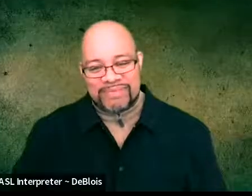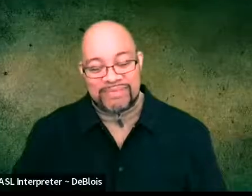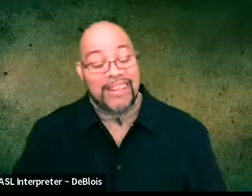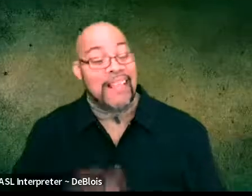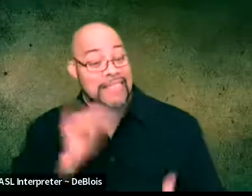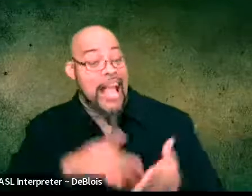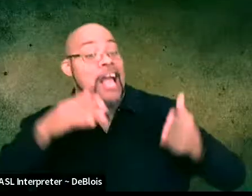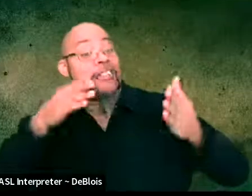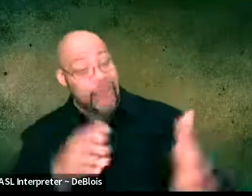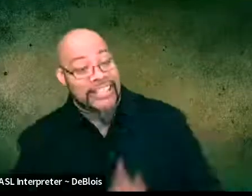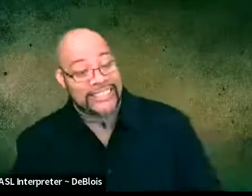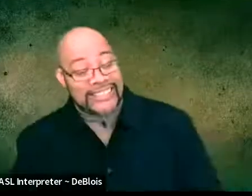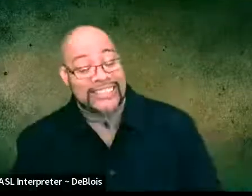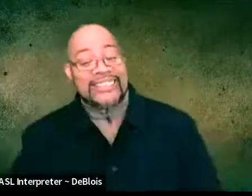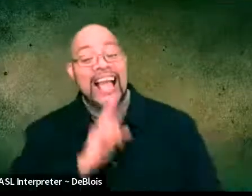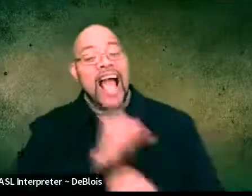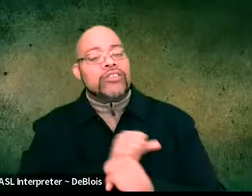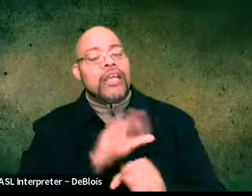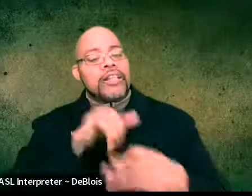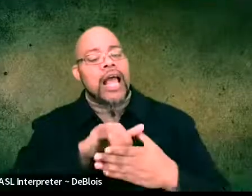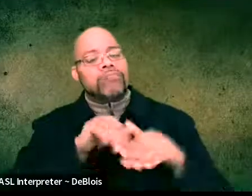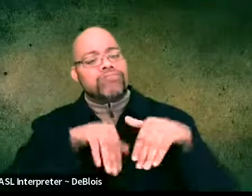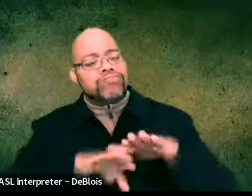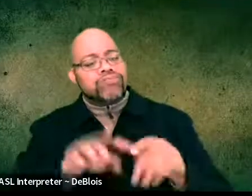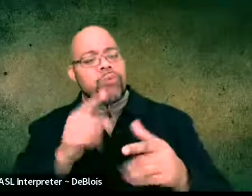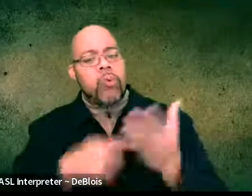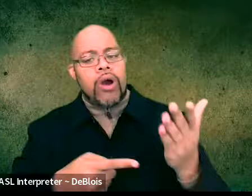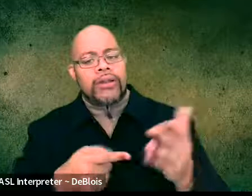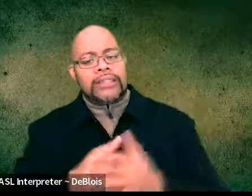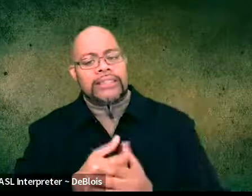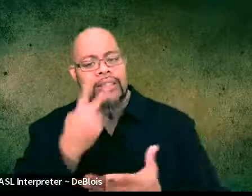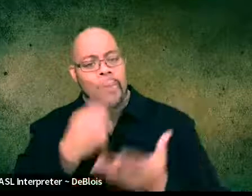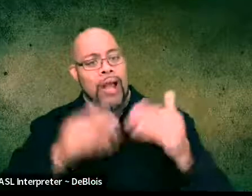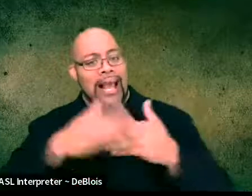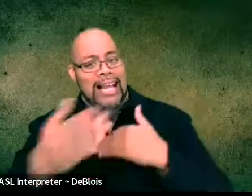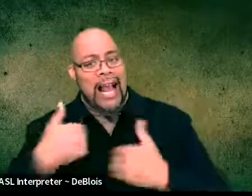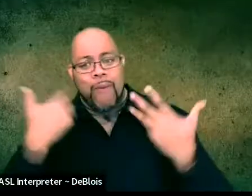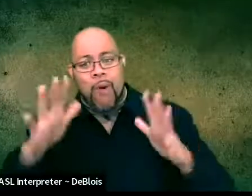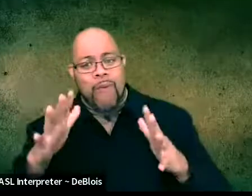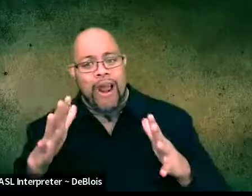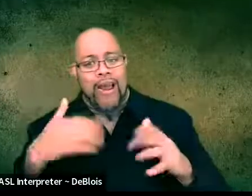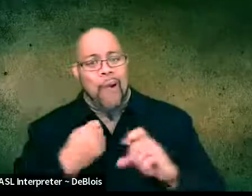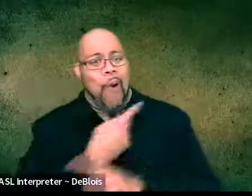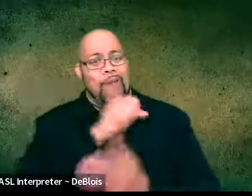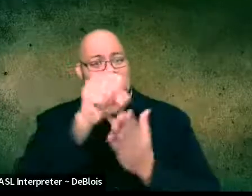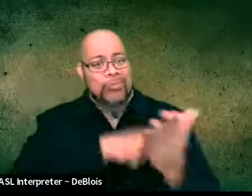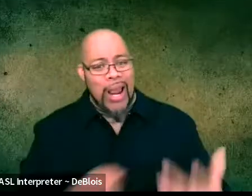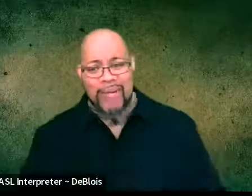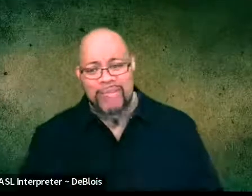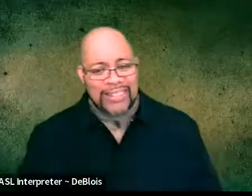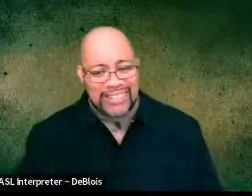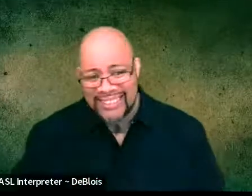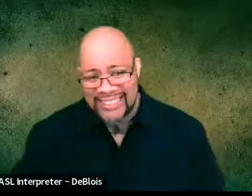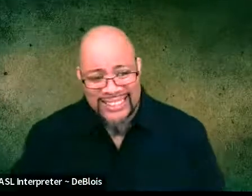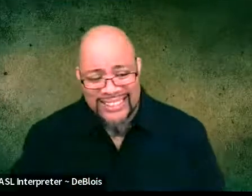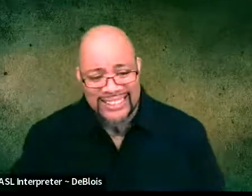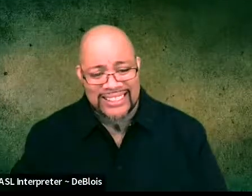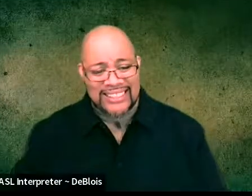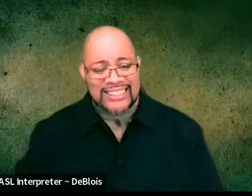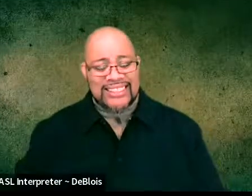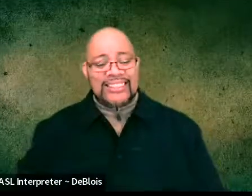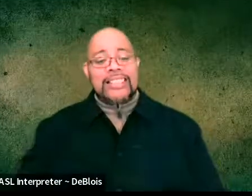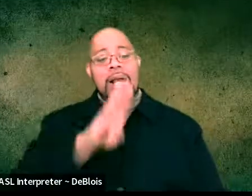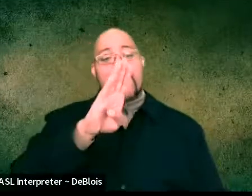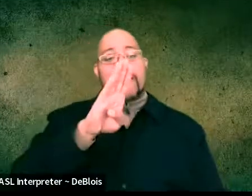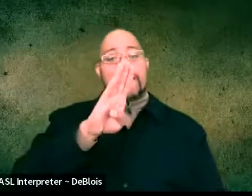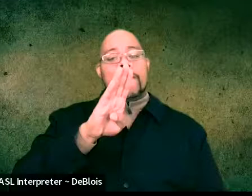Streets. And I think that actually rolls into what let me see what's next. Look, let me see what's next, because I'm already off the script. This is Bims Bites.